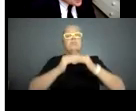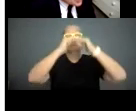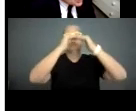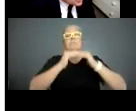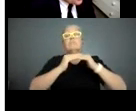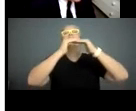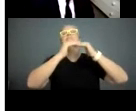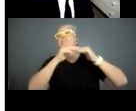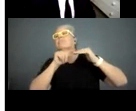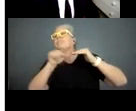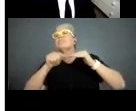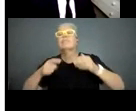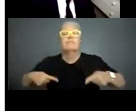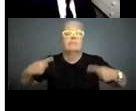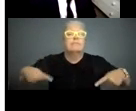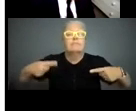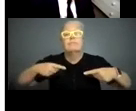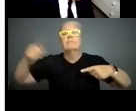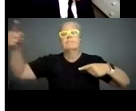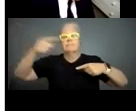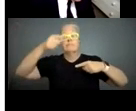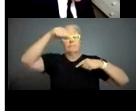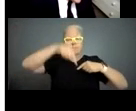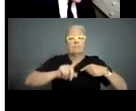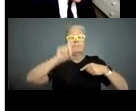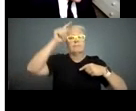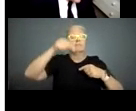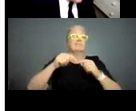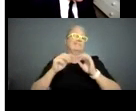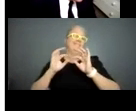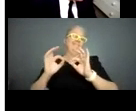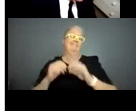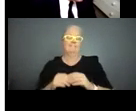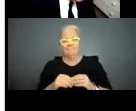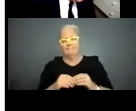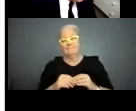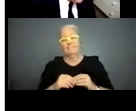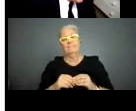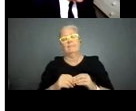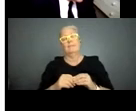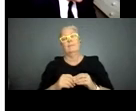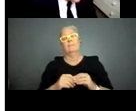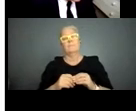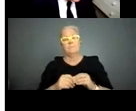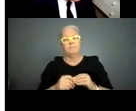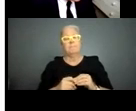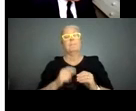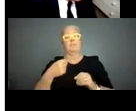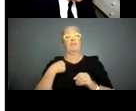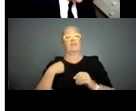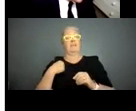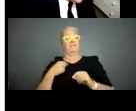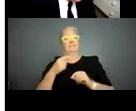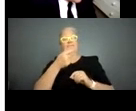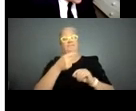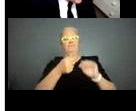in this secondary school by going and visiting them. But it also meant that when we visited, about 6 children